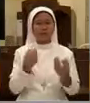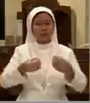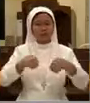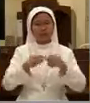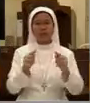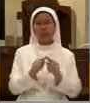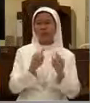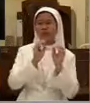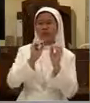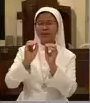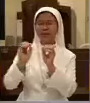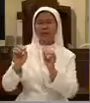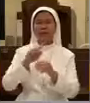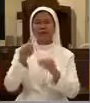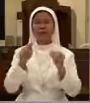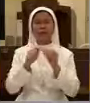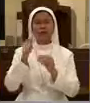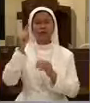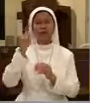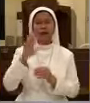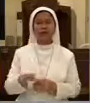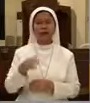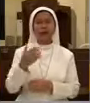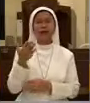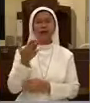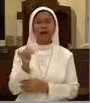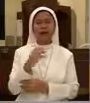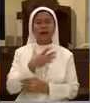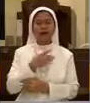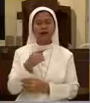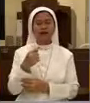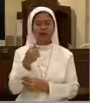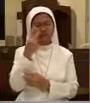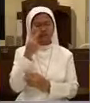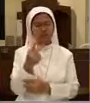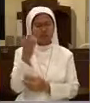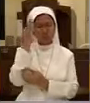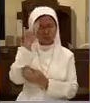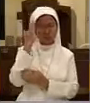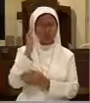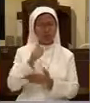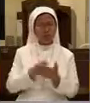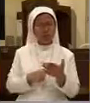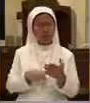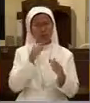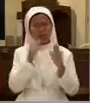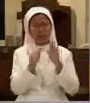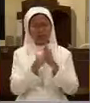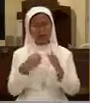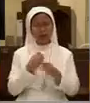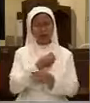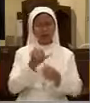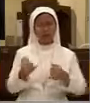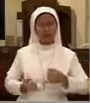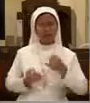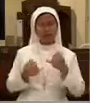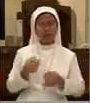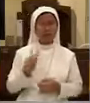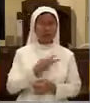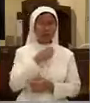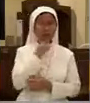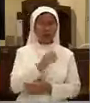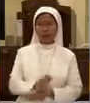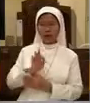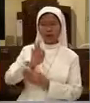and wanted to know the secret of our joy, of our love. We did not have to force